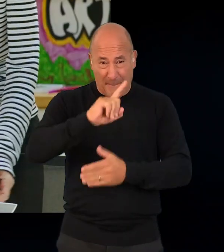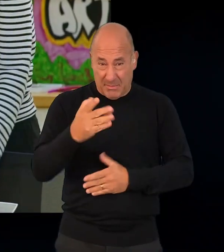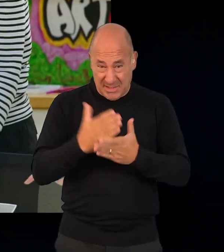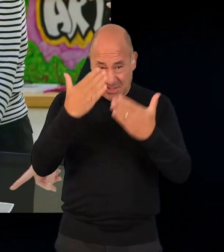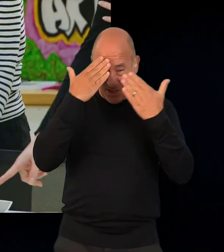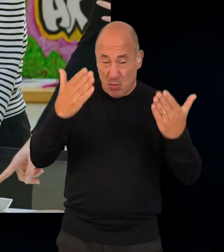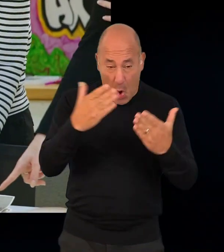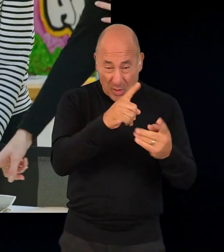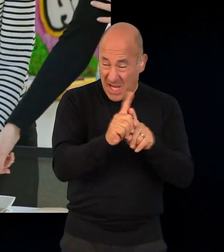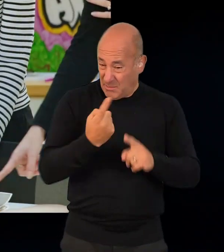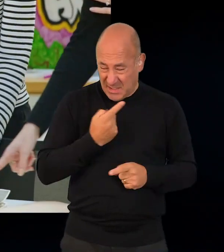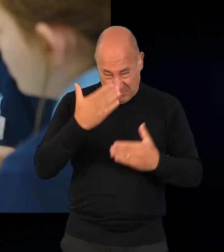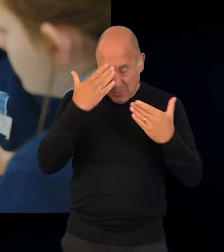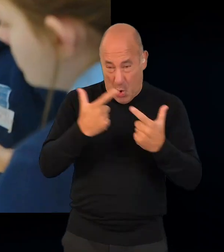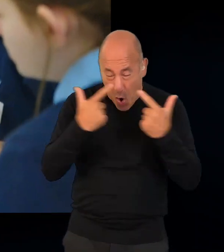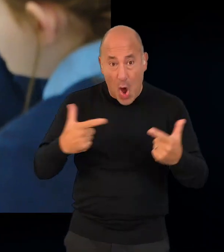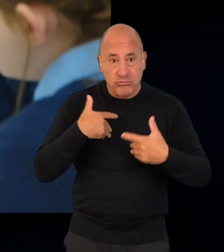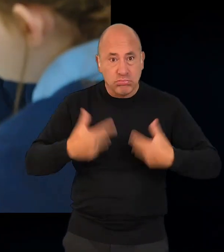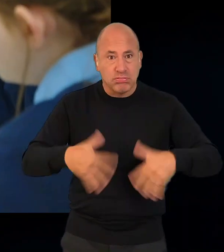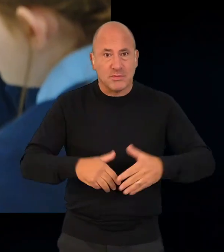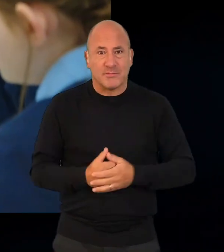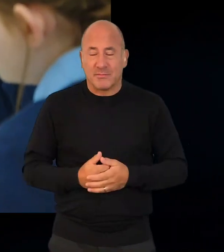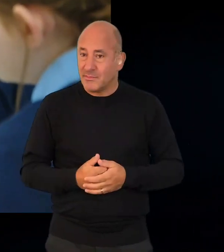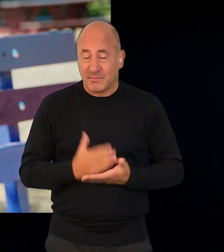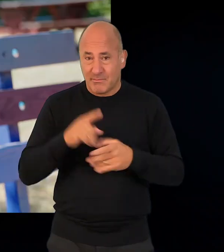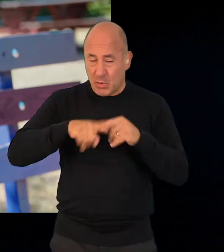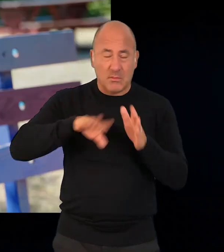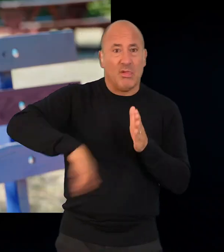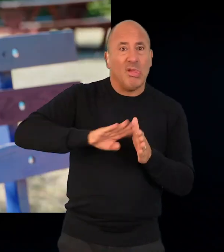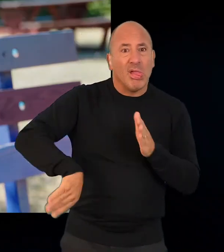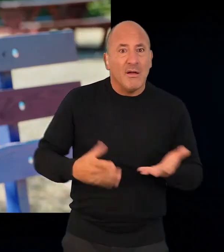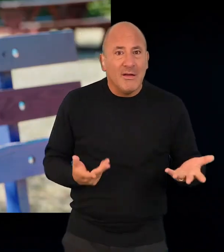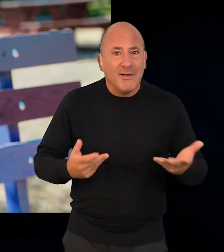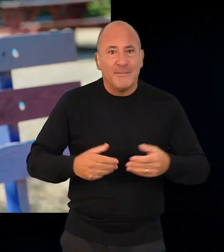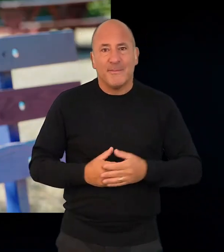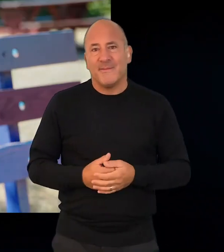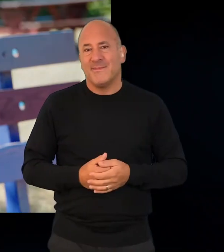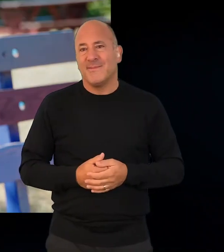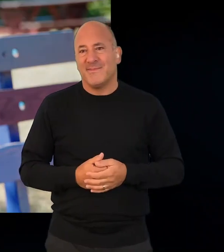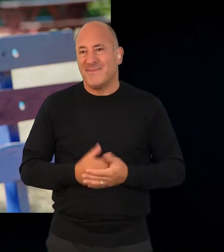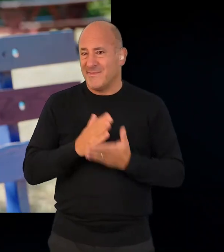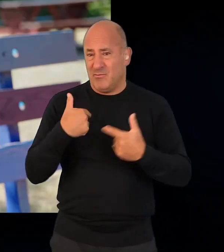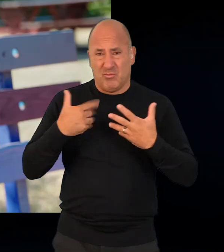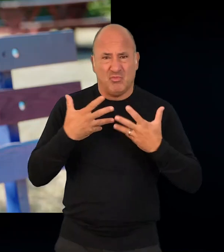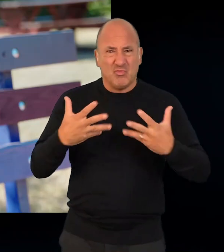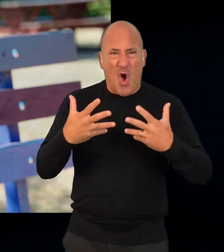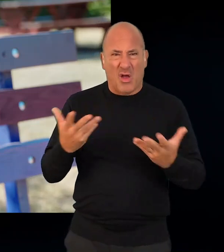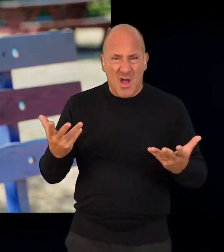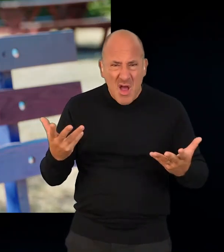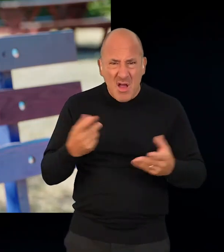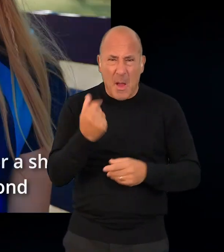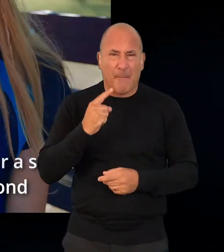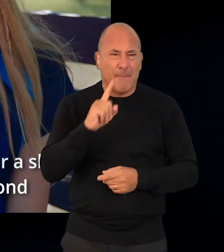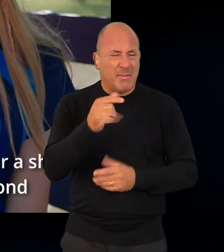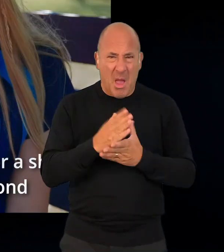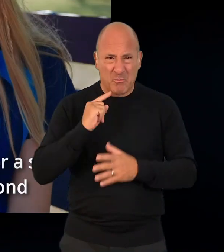didn't know about, that I didn't know about, that's just been overlooked. It was very shocking to me how some people can just be so